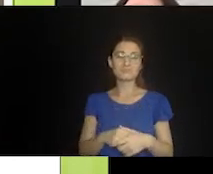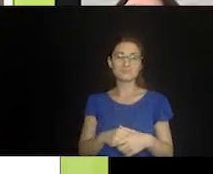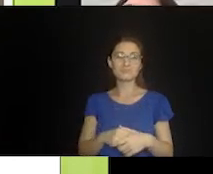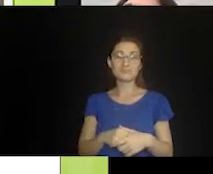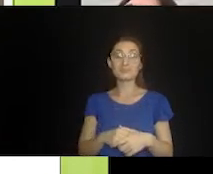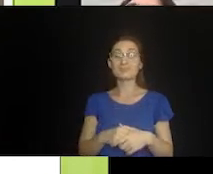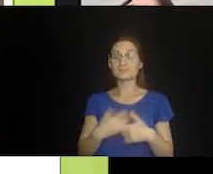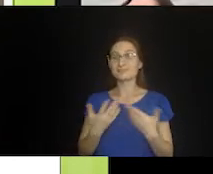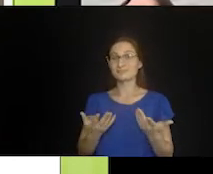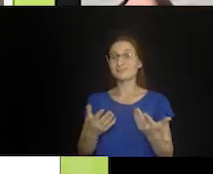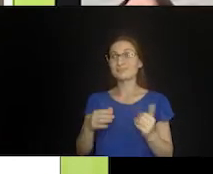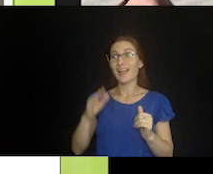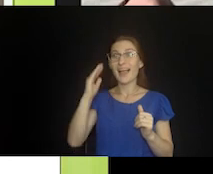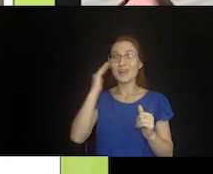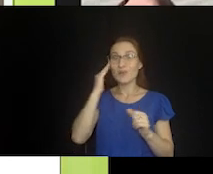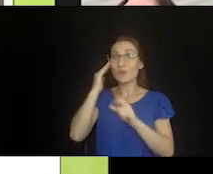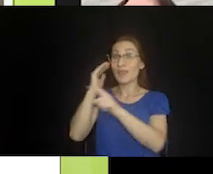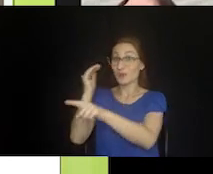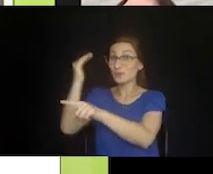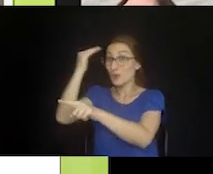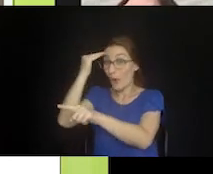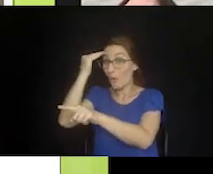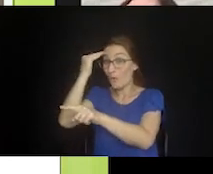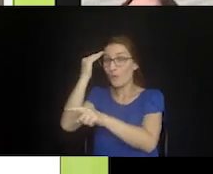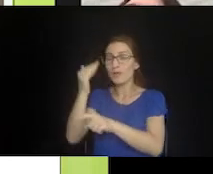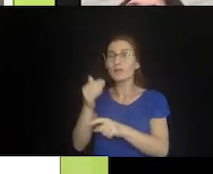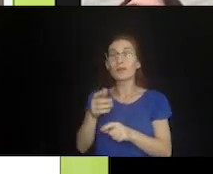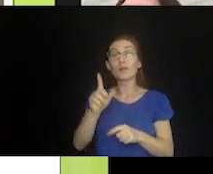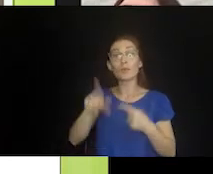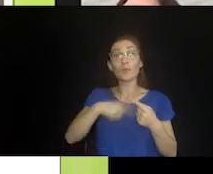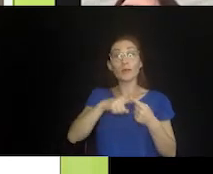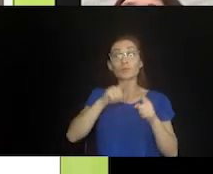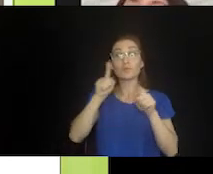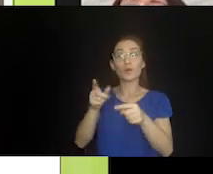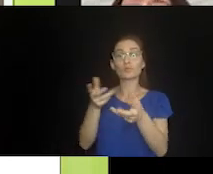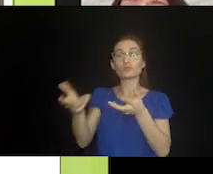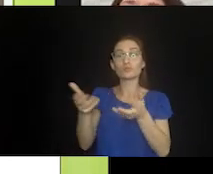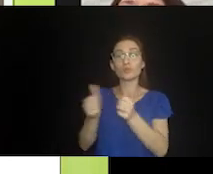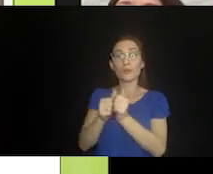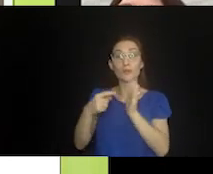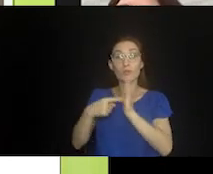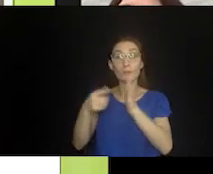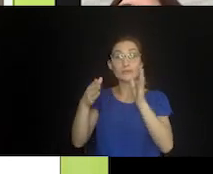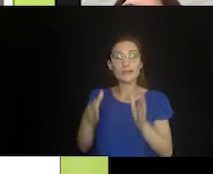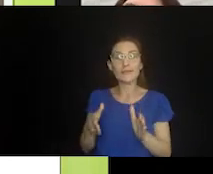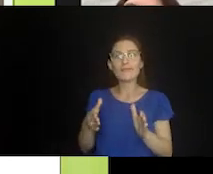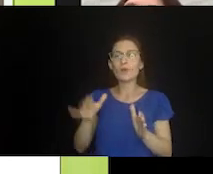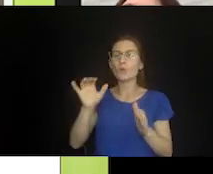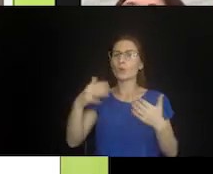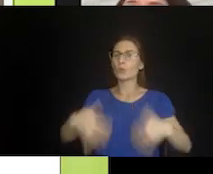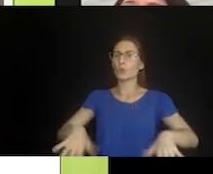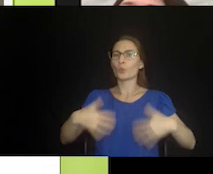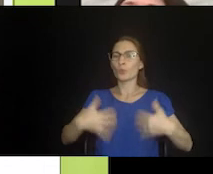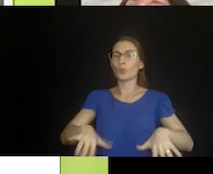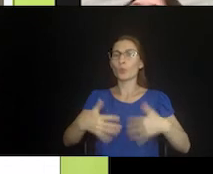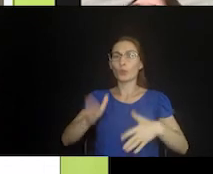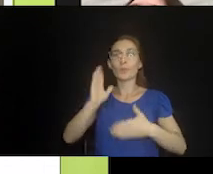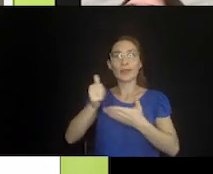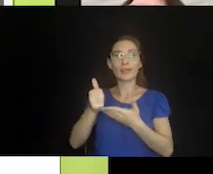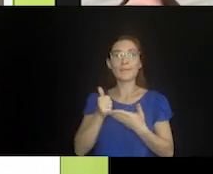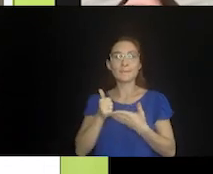issues down here, but I know that it makes a difference when you go talk to these people, because they can